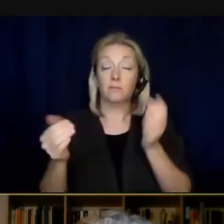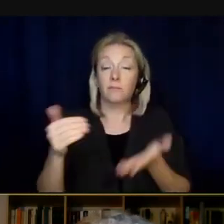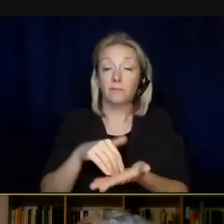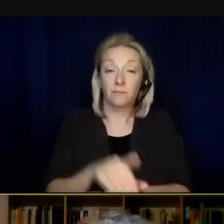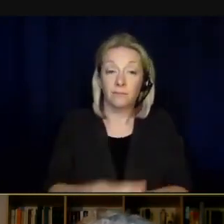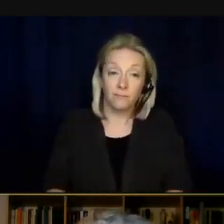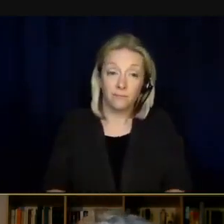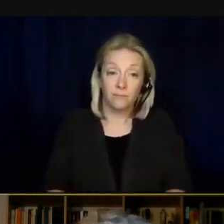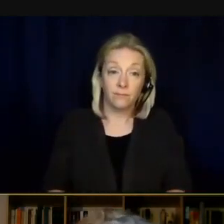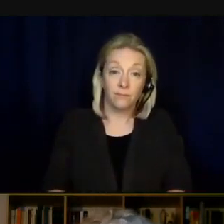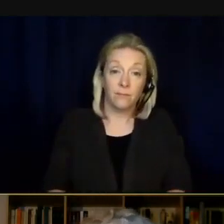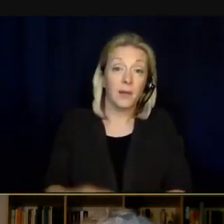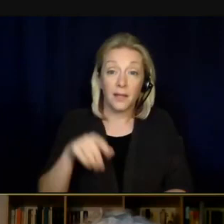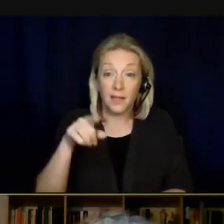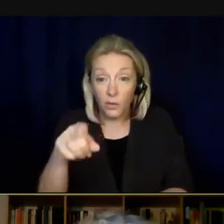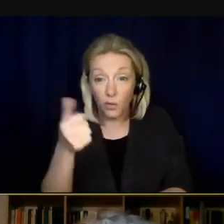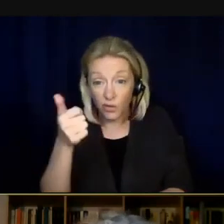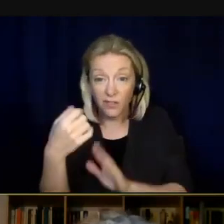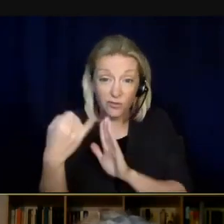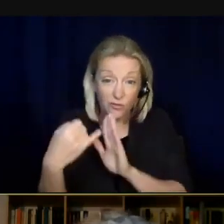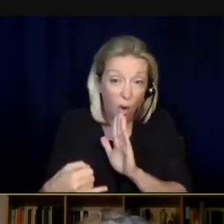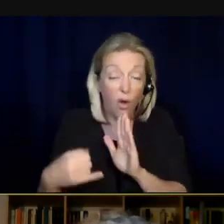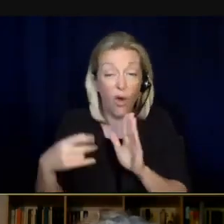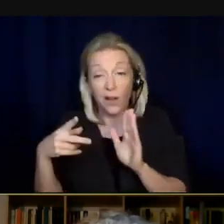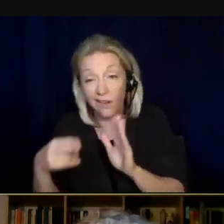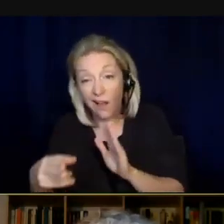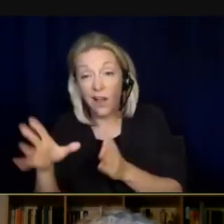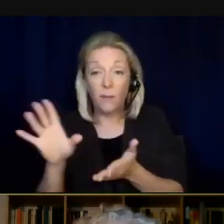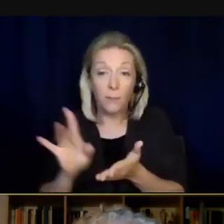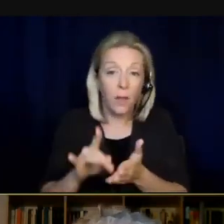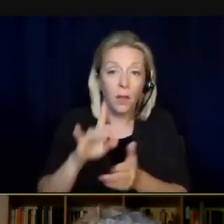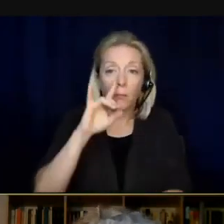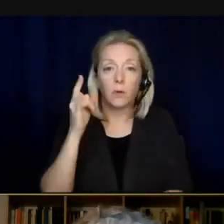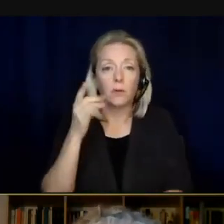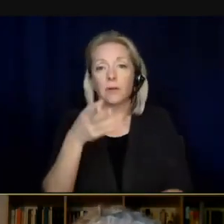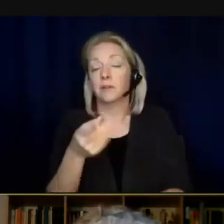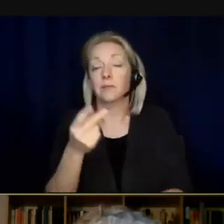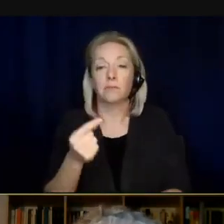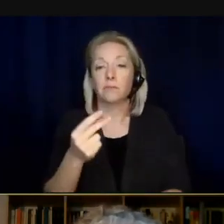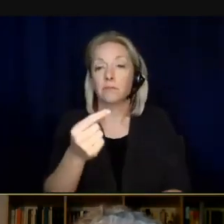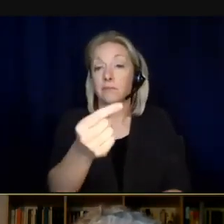instead of you having to draw things and cut and paste, couple seconds, you're done.